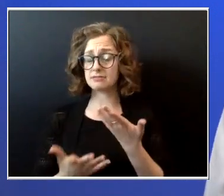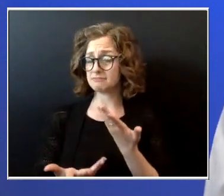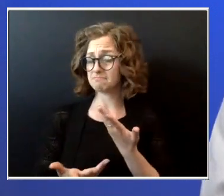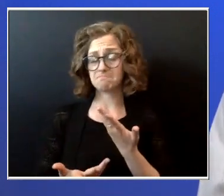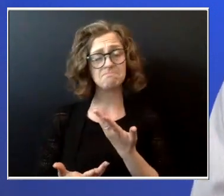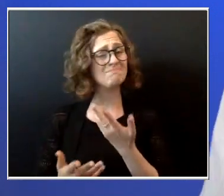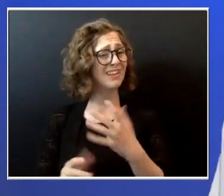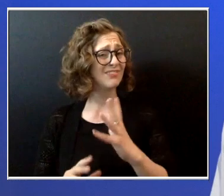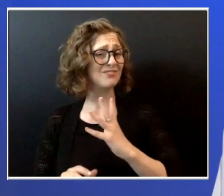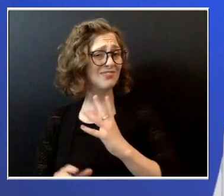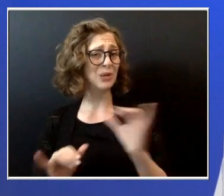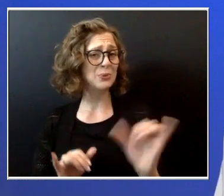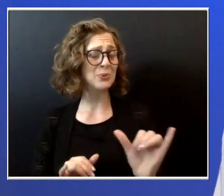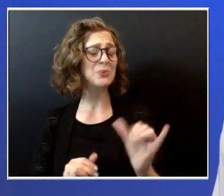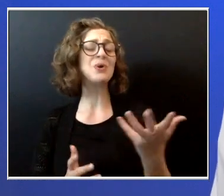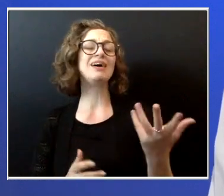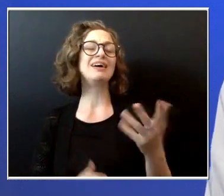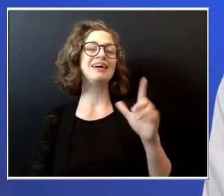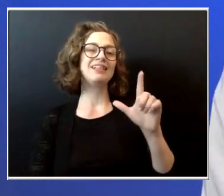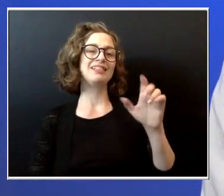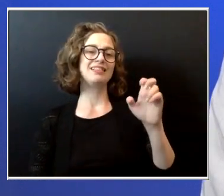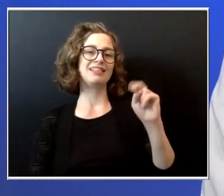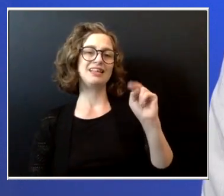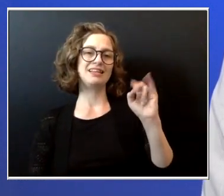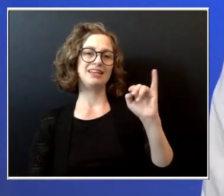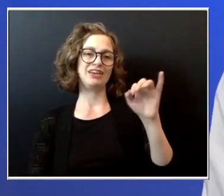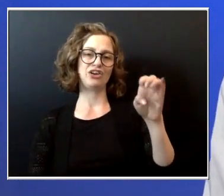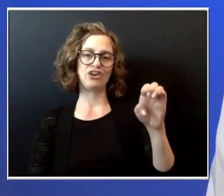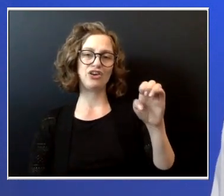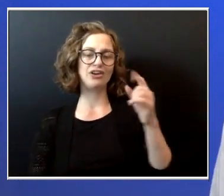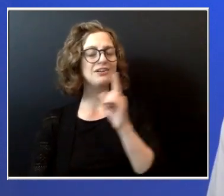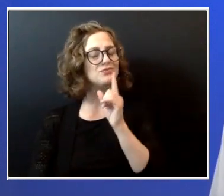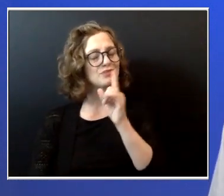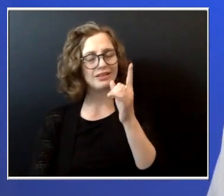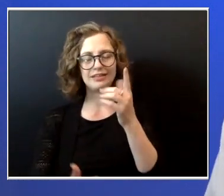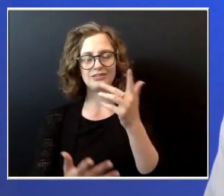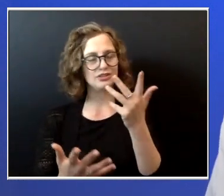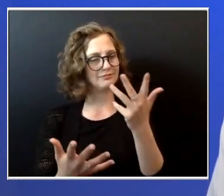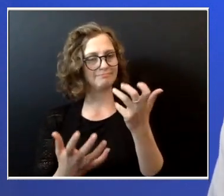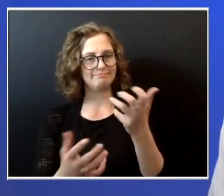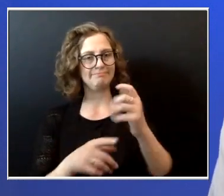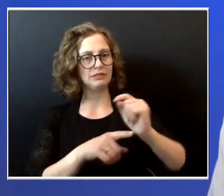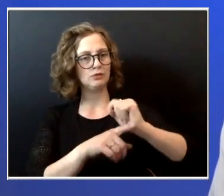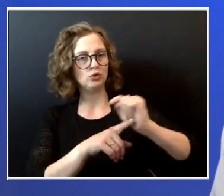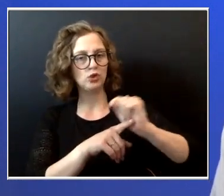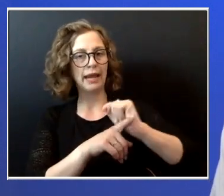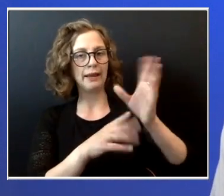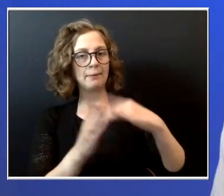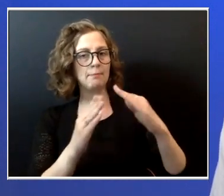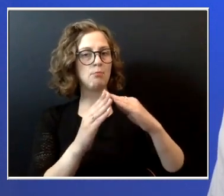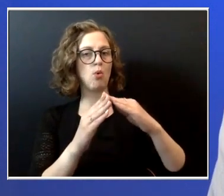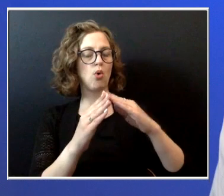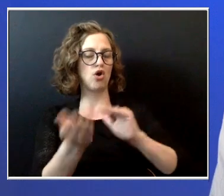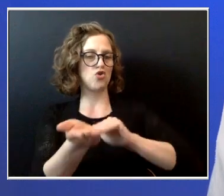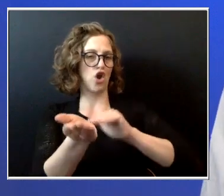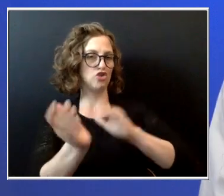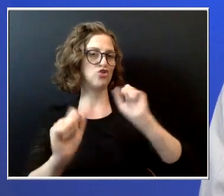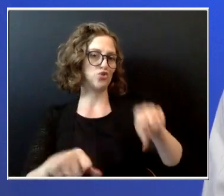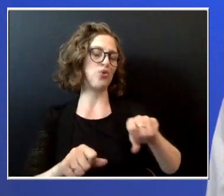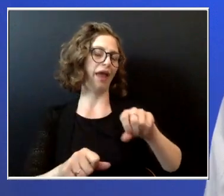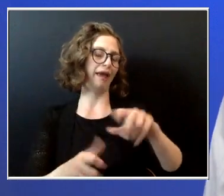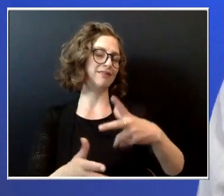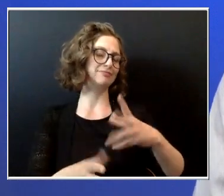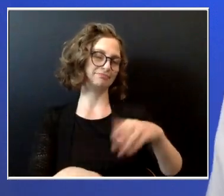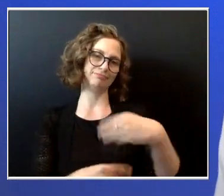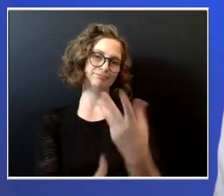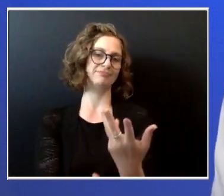providing more clinics, getting more people trained to do this. They're adding another 100 providers by the end of the year. And here we're